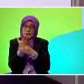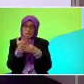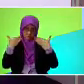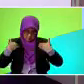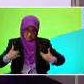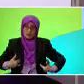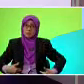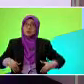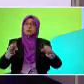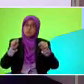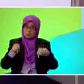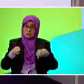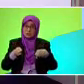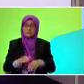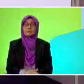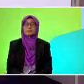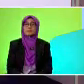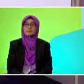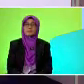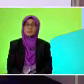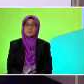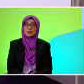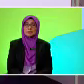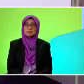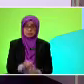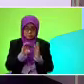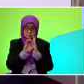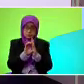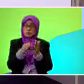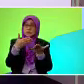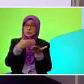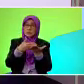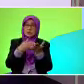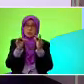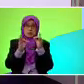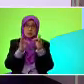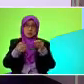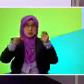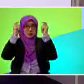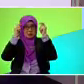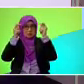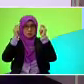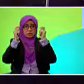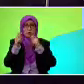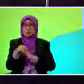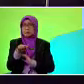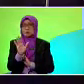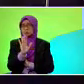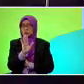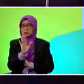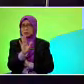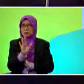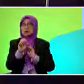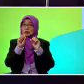to take a bath or you do not like to brush your teeth, well, it's time for you to change. Okay, Irfan. Change the routine. Let's